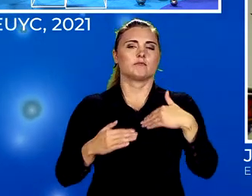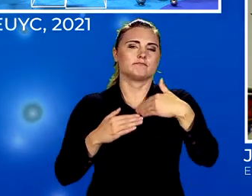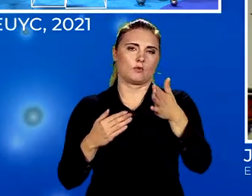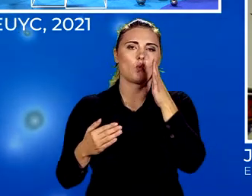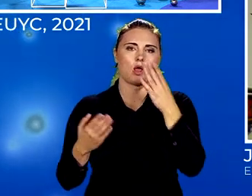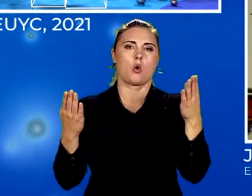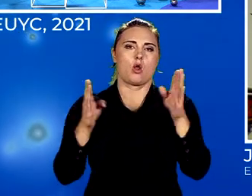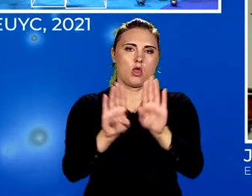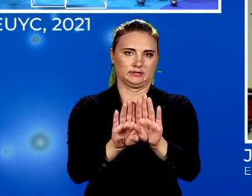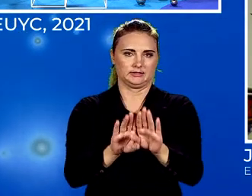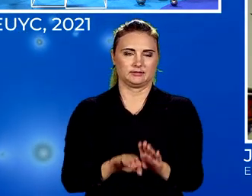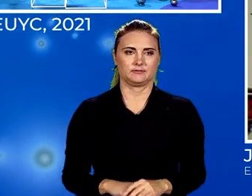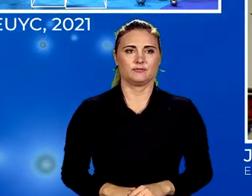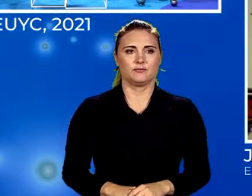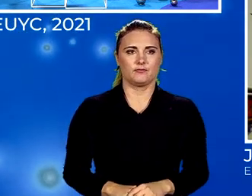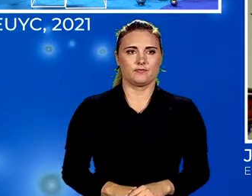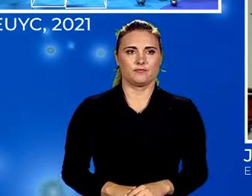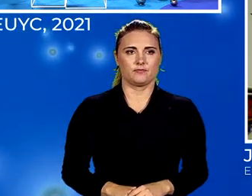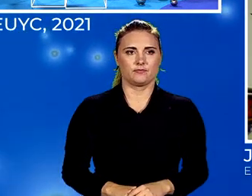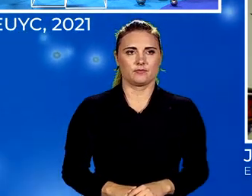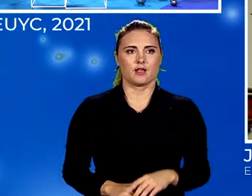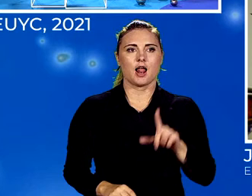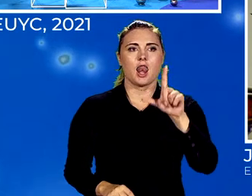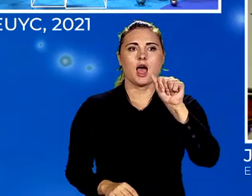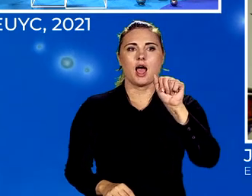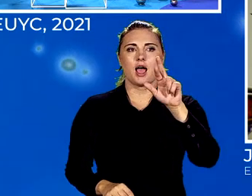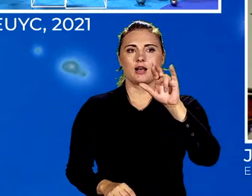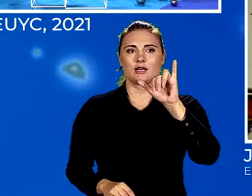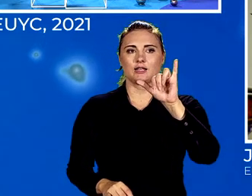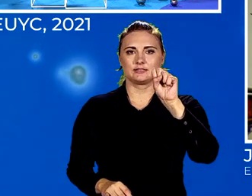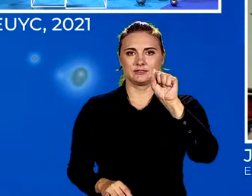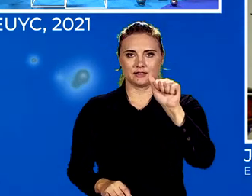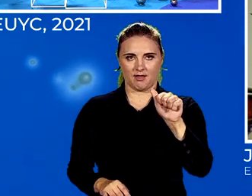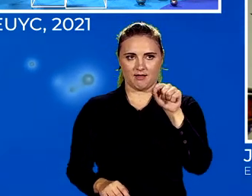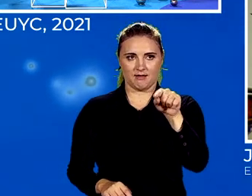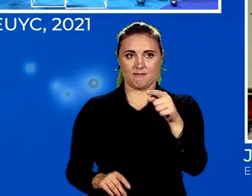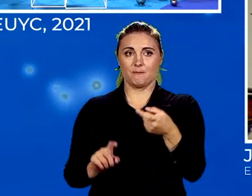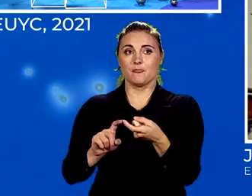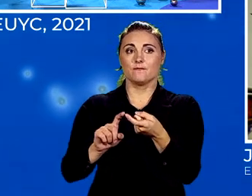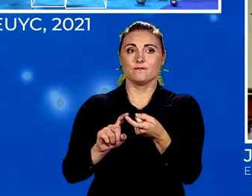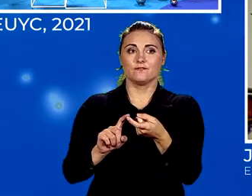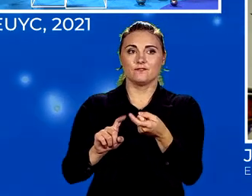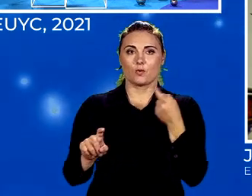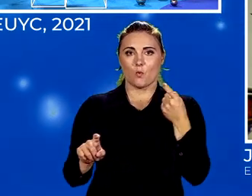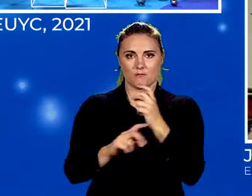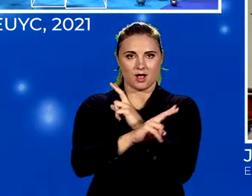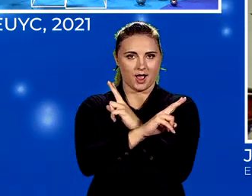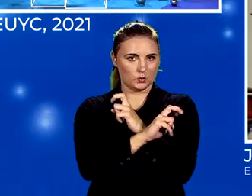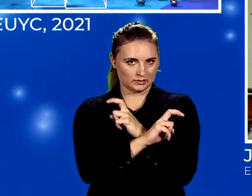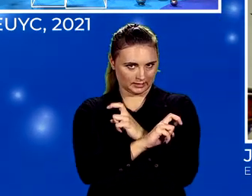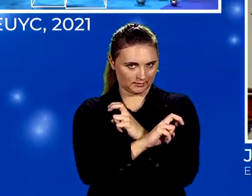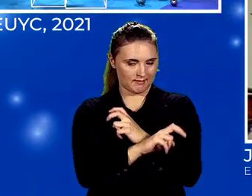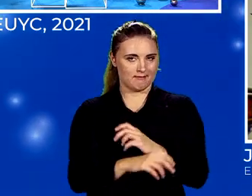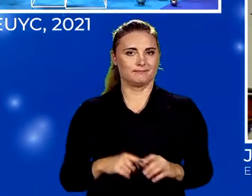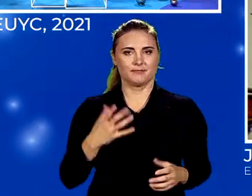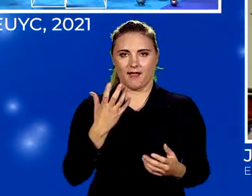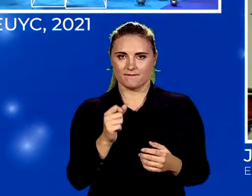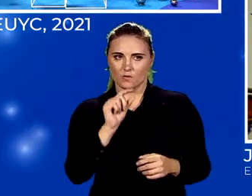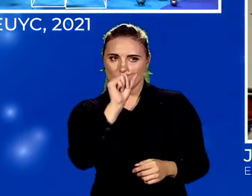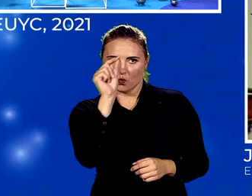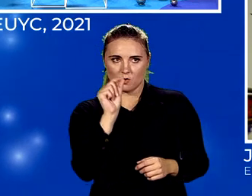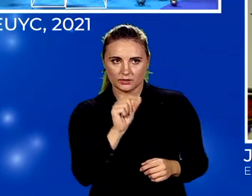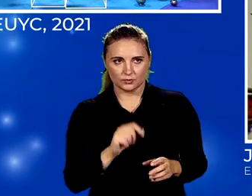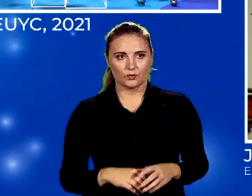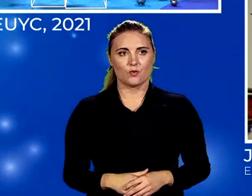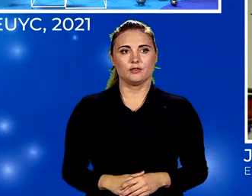round. Larissa Lojc from Austria would like to join us with a question live. Larissa, do you hear us? What is the